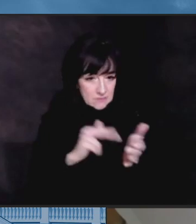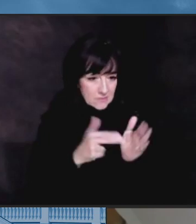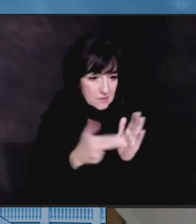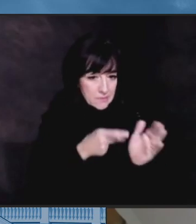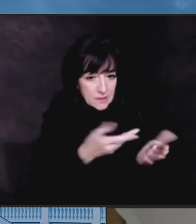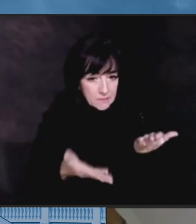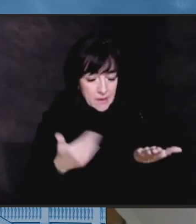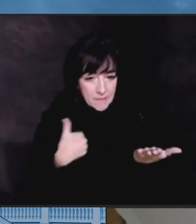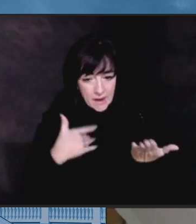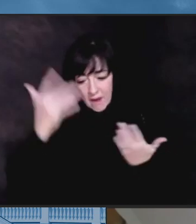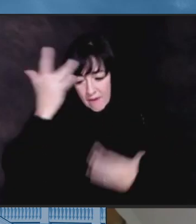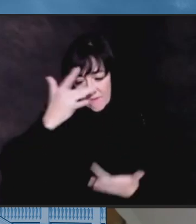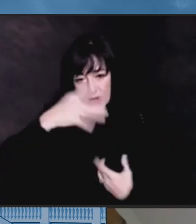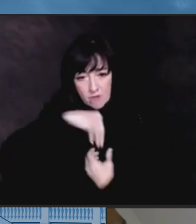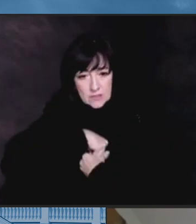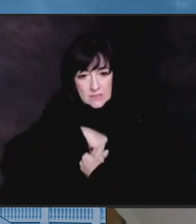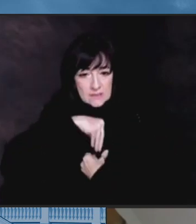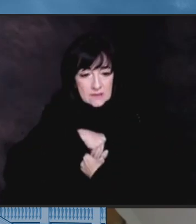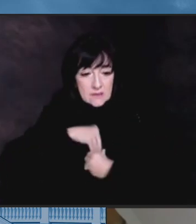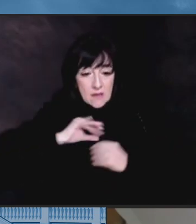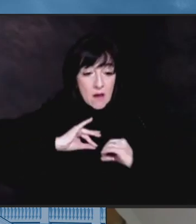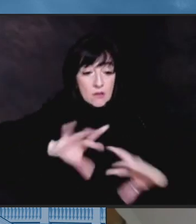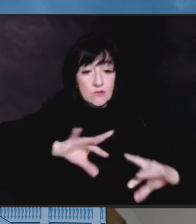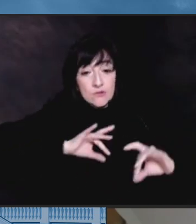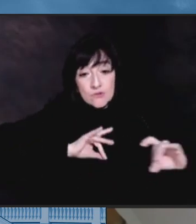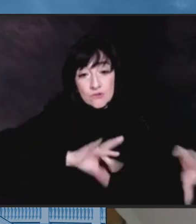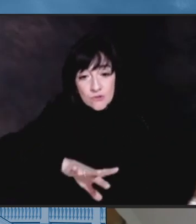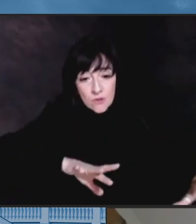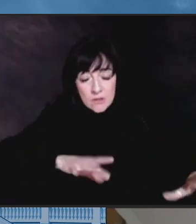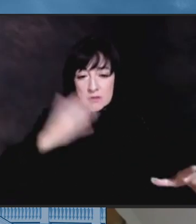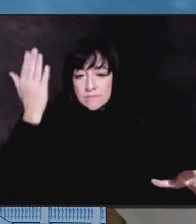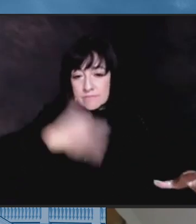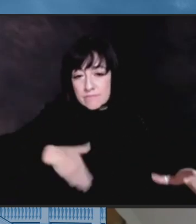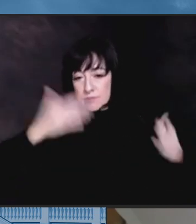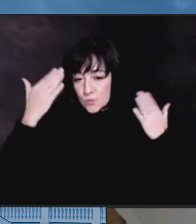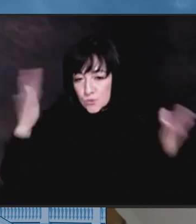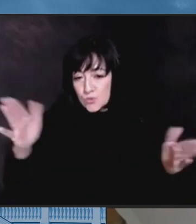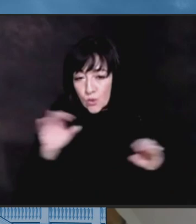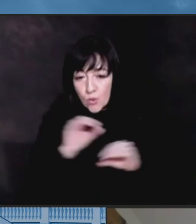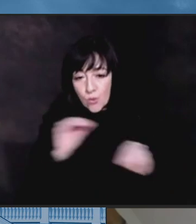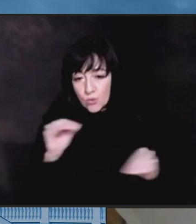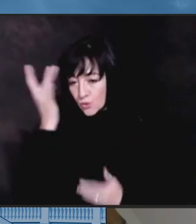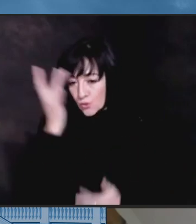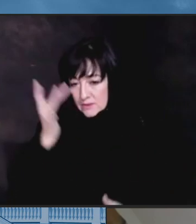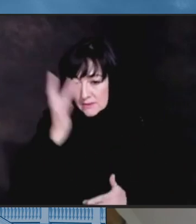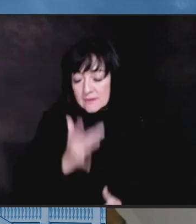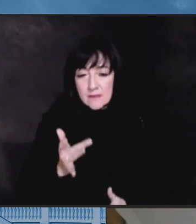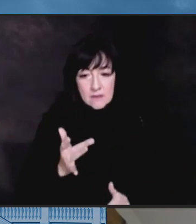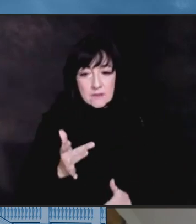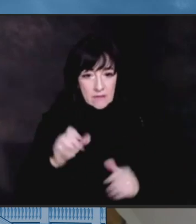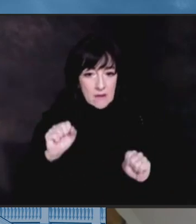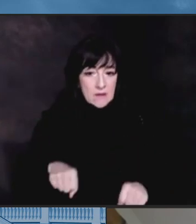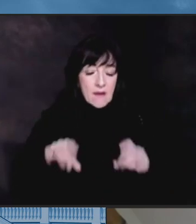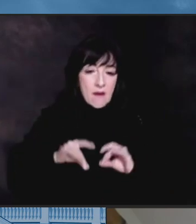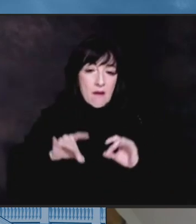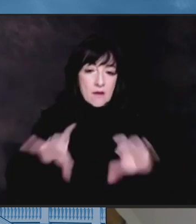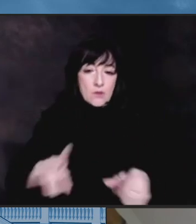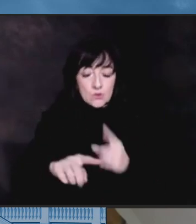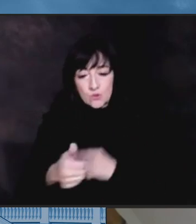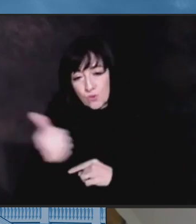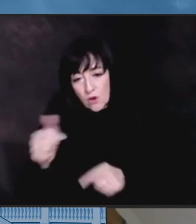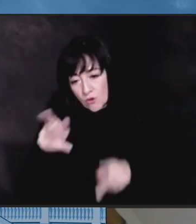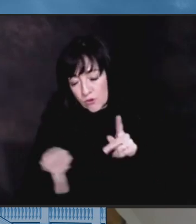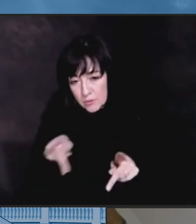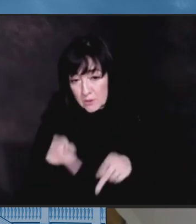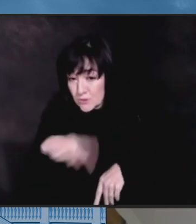virus, and then having that transmitted to you and becoming COVID-19 positive yourself. So you've got to limit that risk